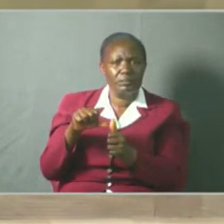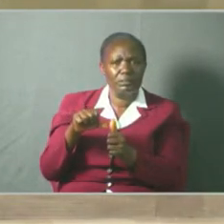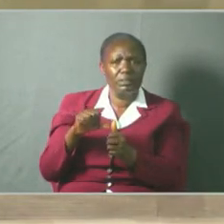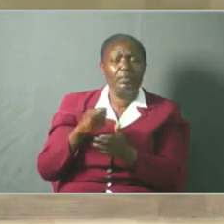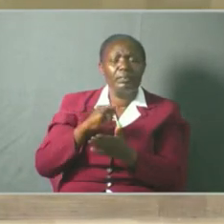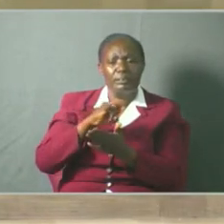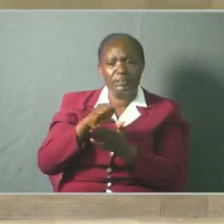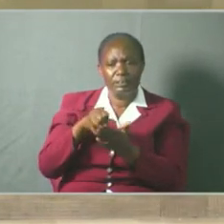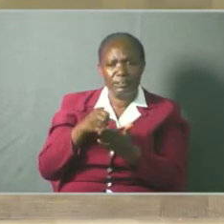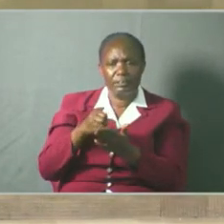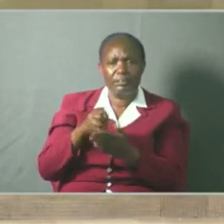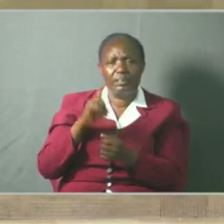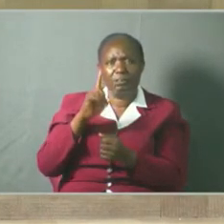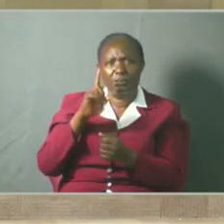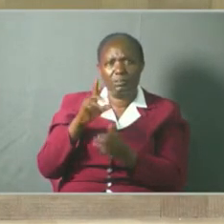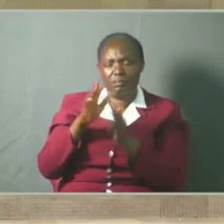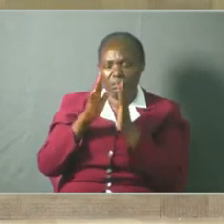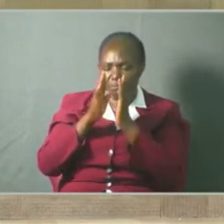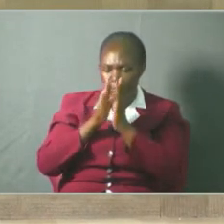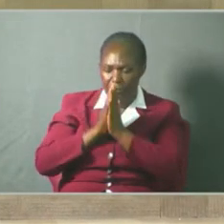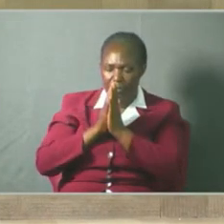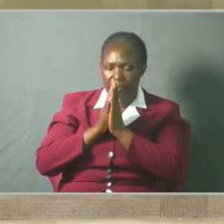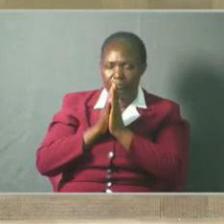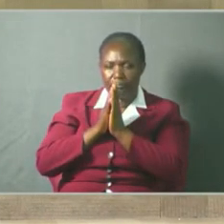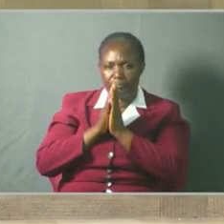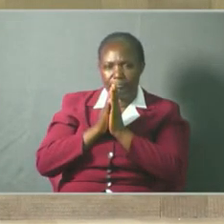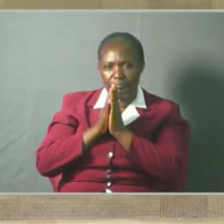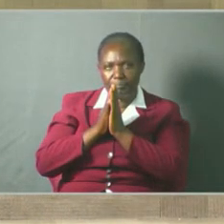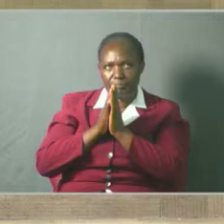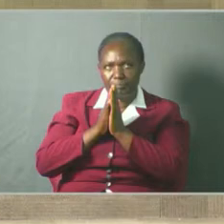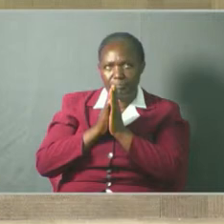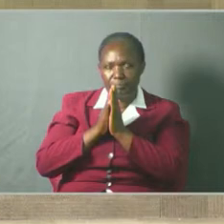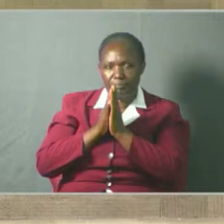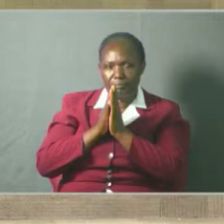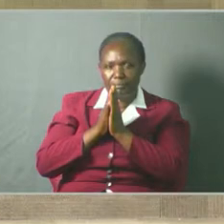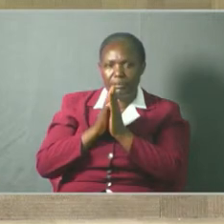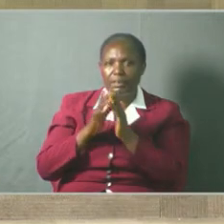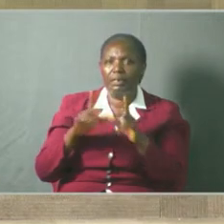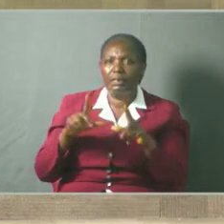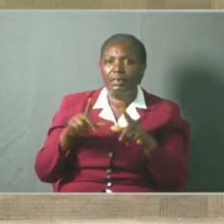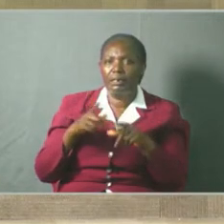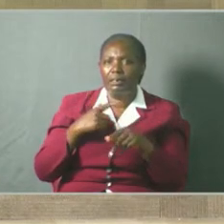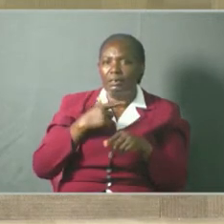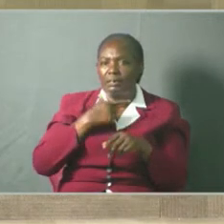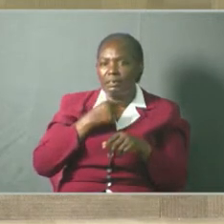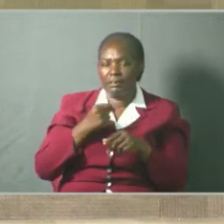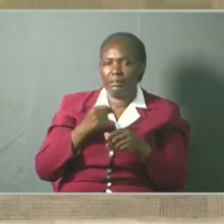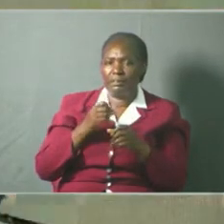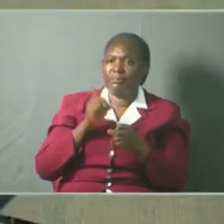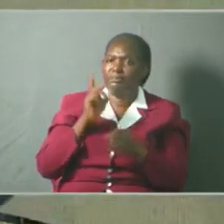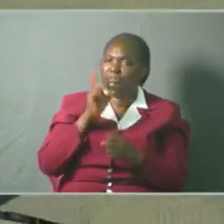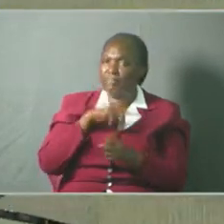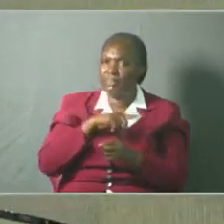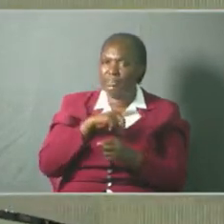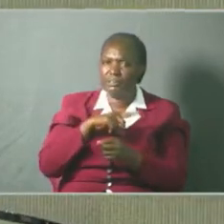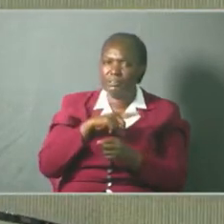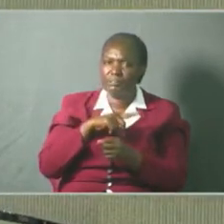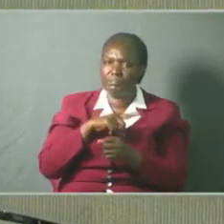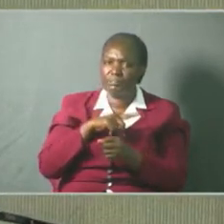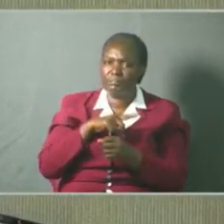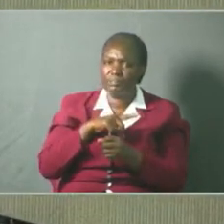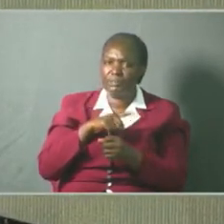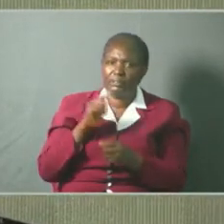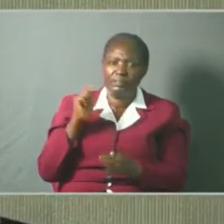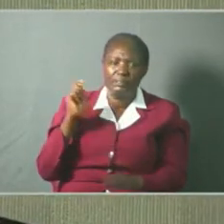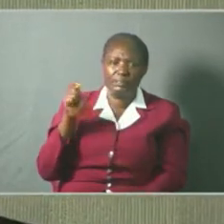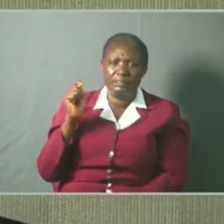Just a word of prayer goes a long way. I'd like us to bring it to an end. I also want to end this quick